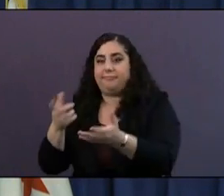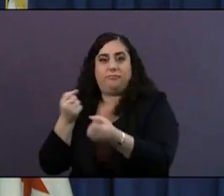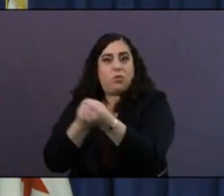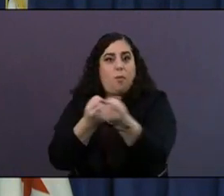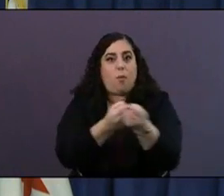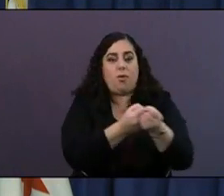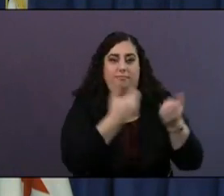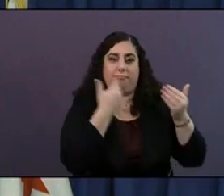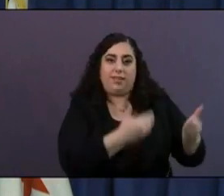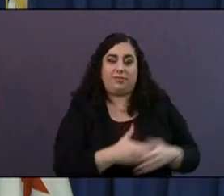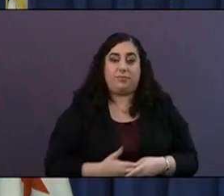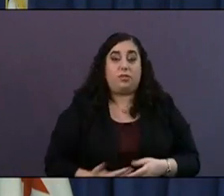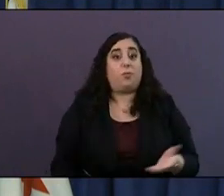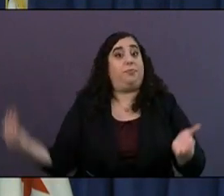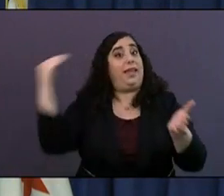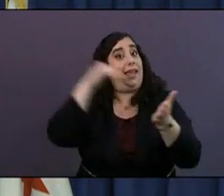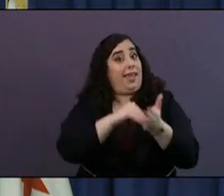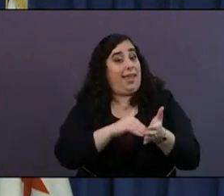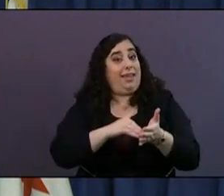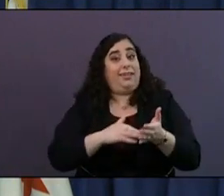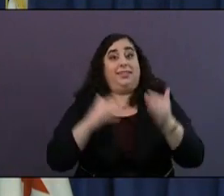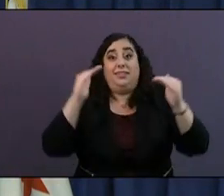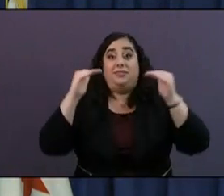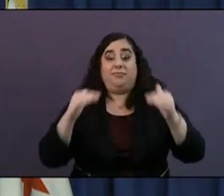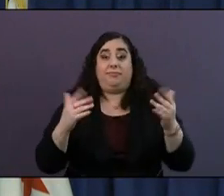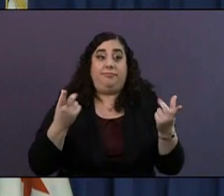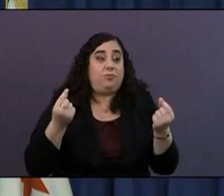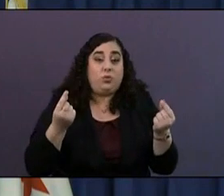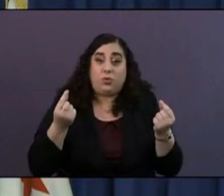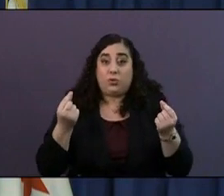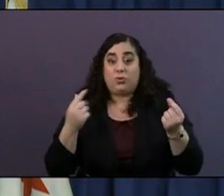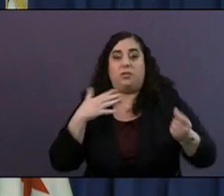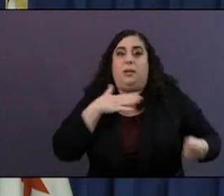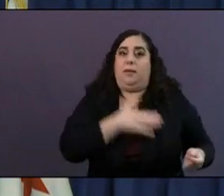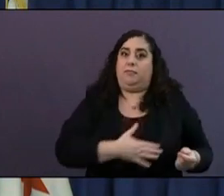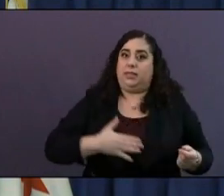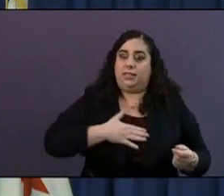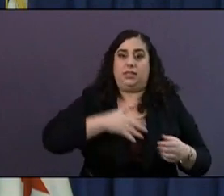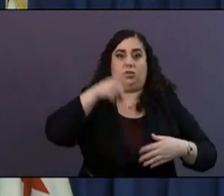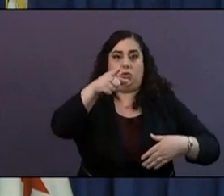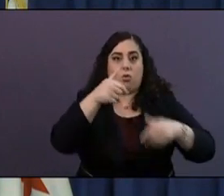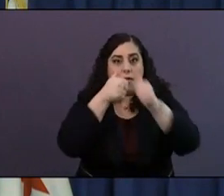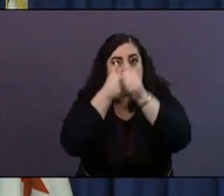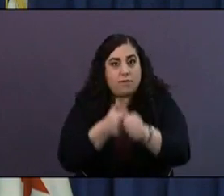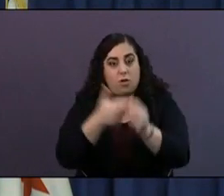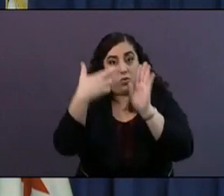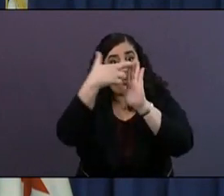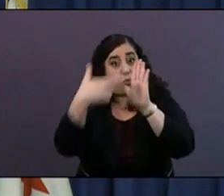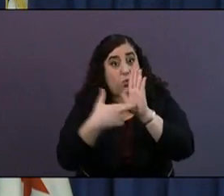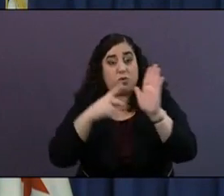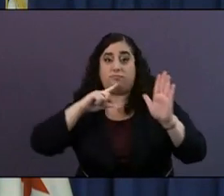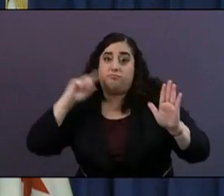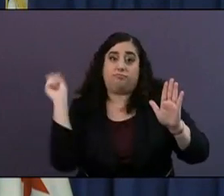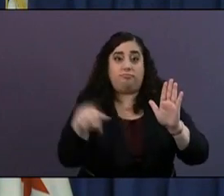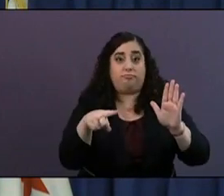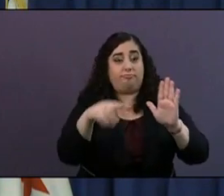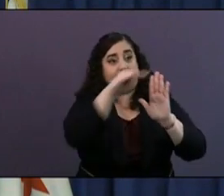I want to continue to encourage everyone. Let's continue to do our part in San Diego. Set that example